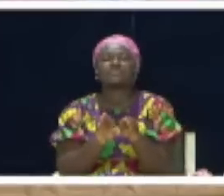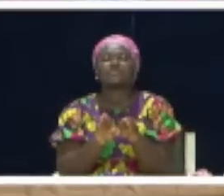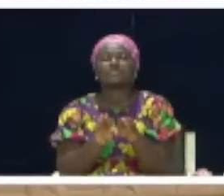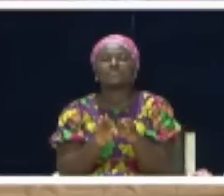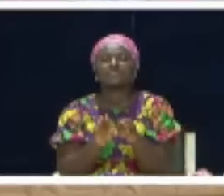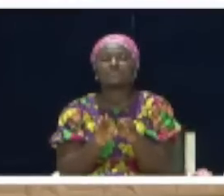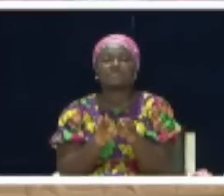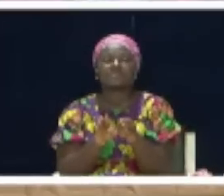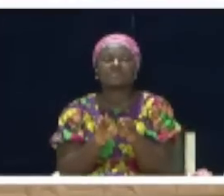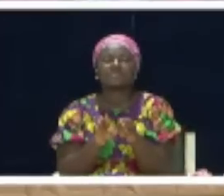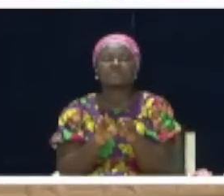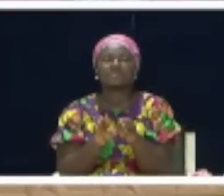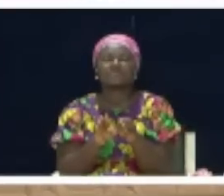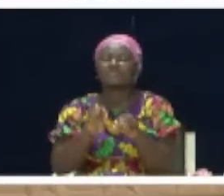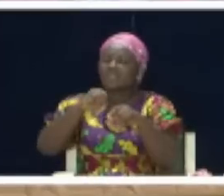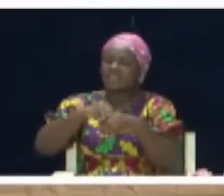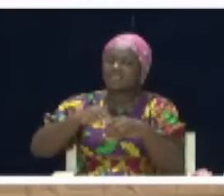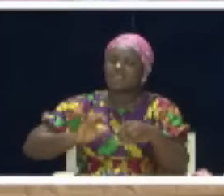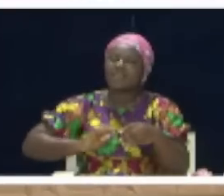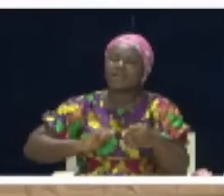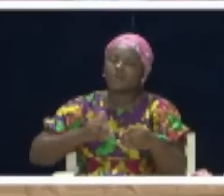in our